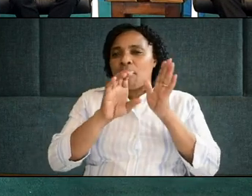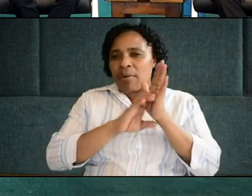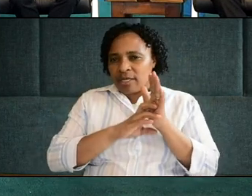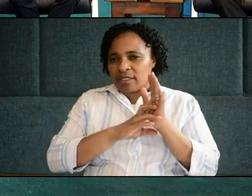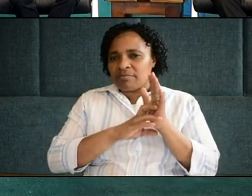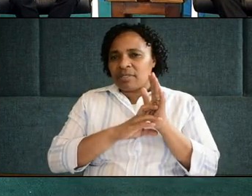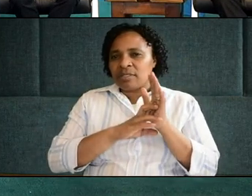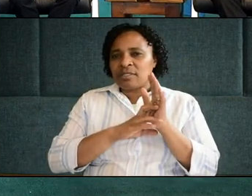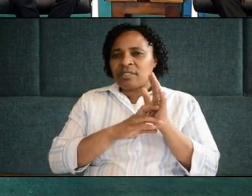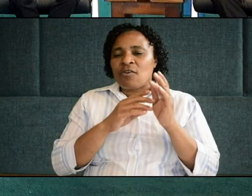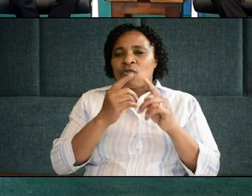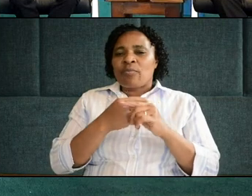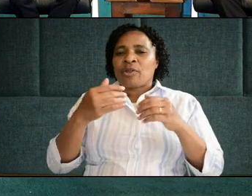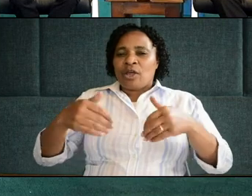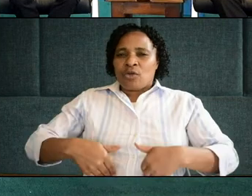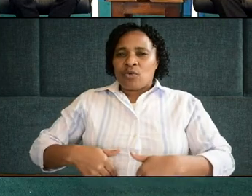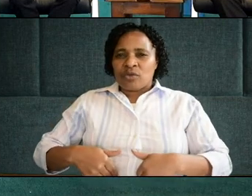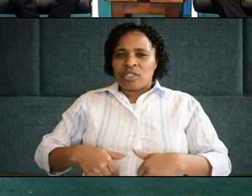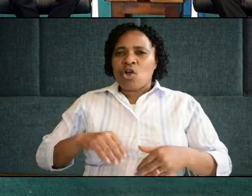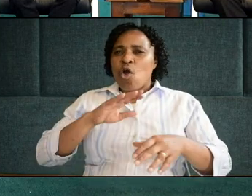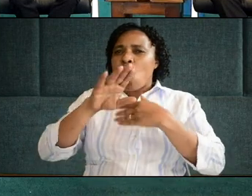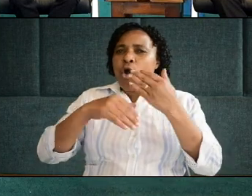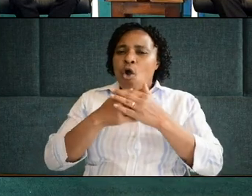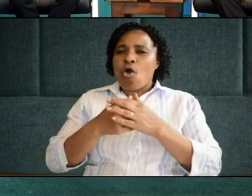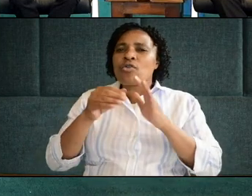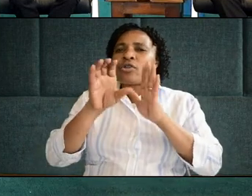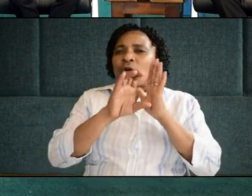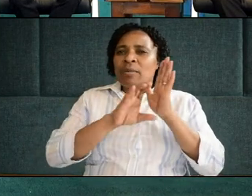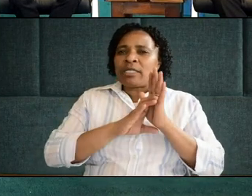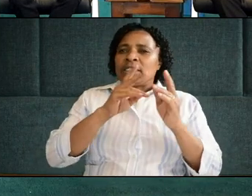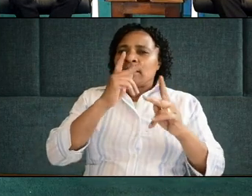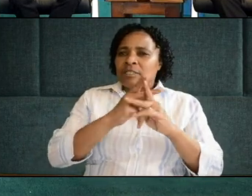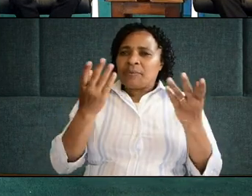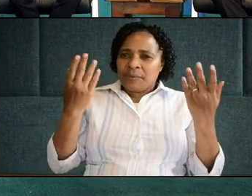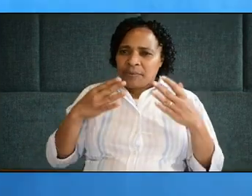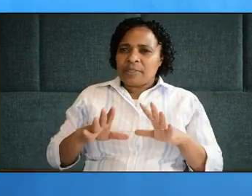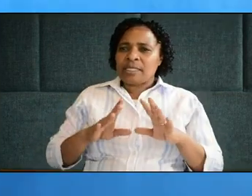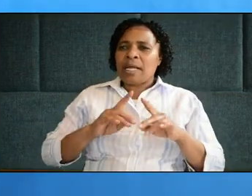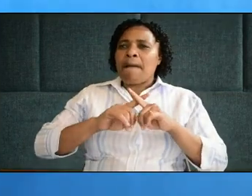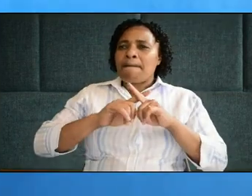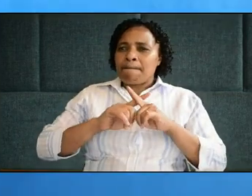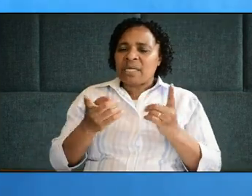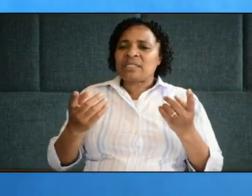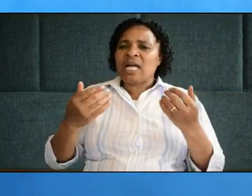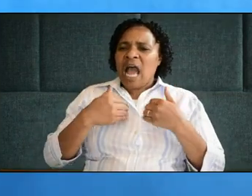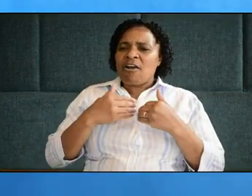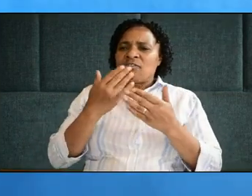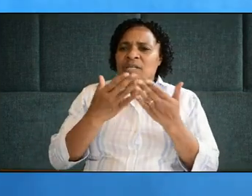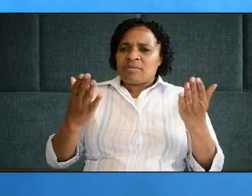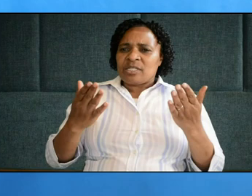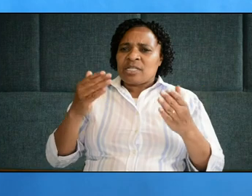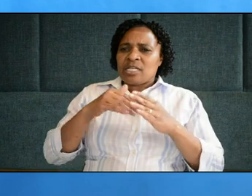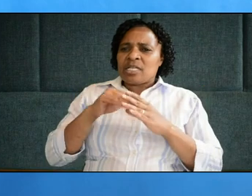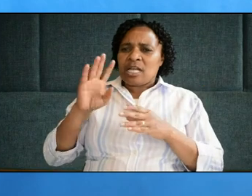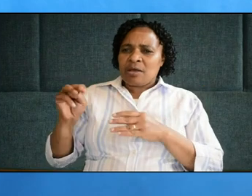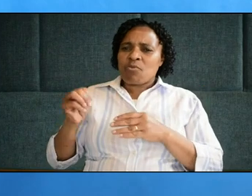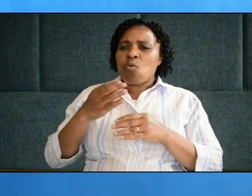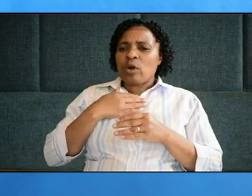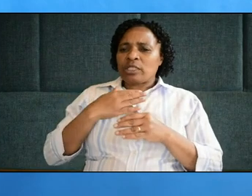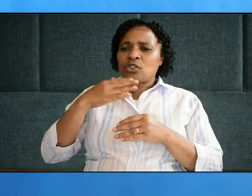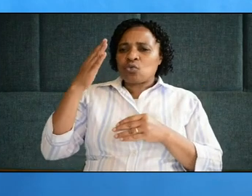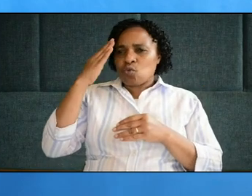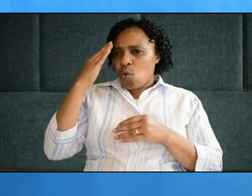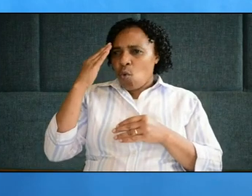up. Okay? He had kept all the commandments, but he still had something in him, and he wanted to